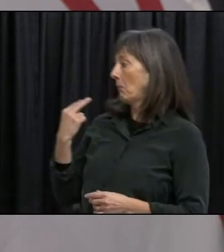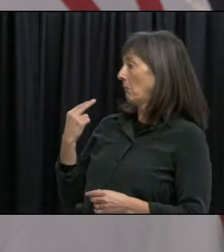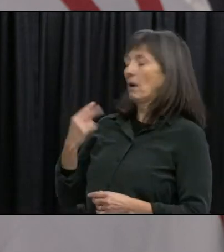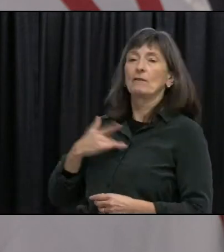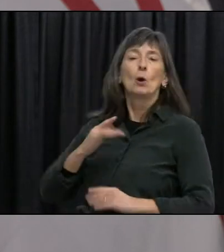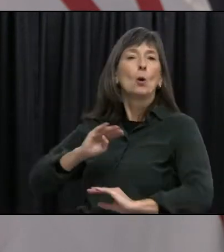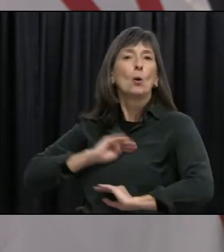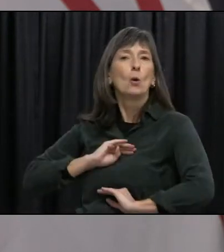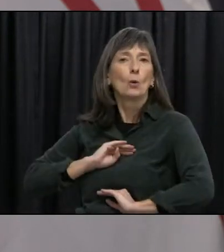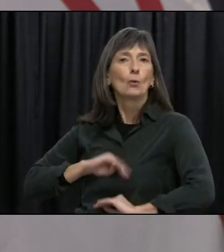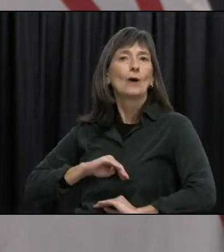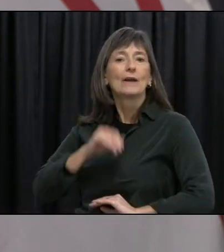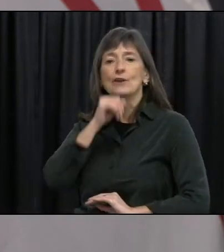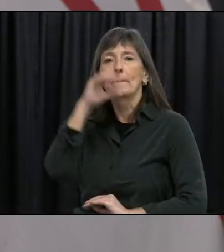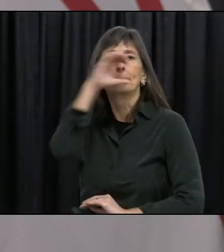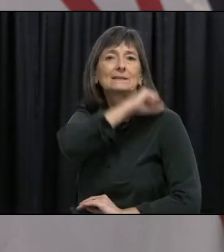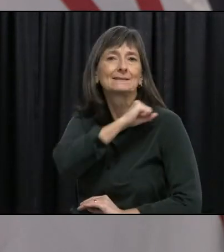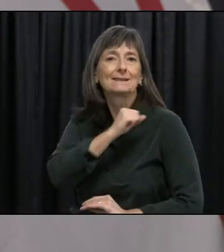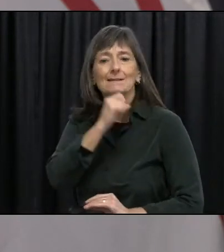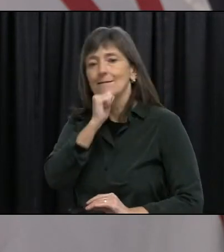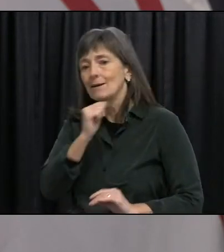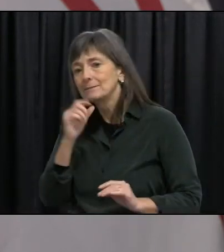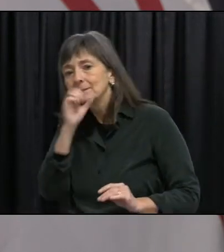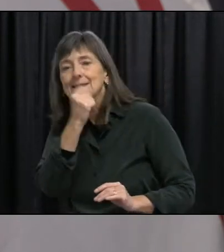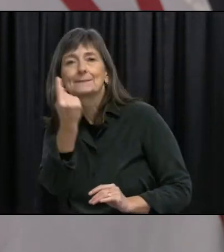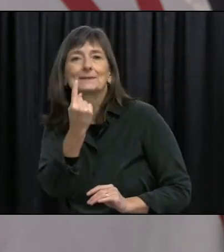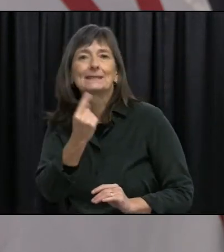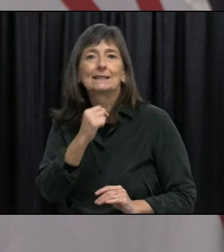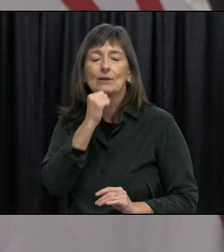So we are using this opportunity,